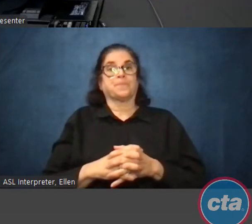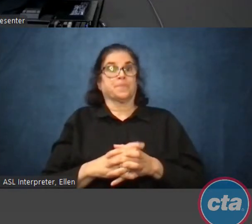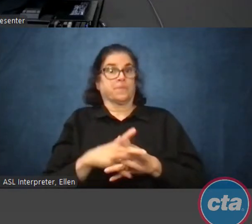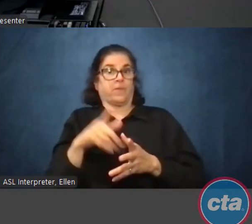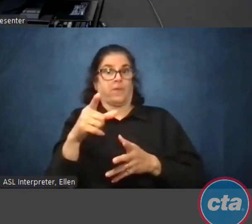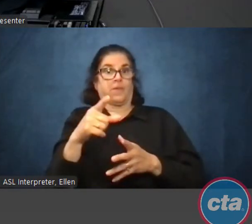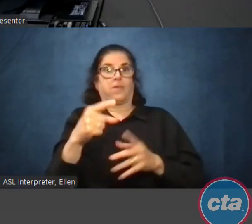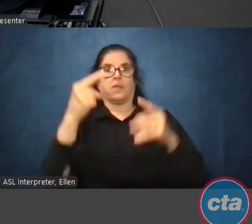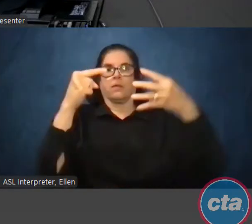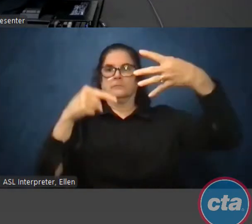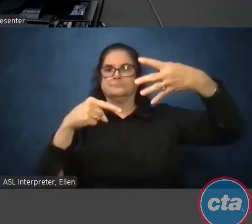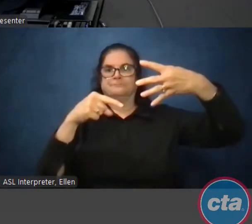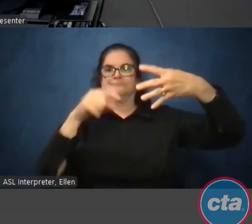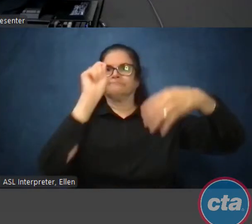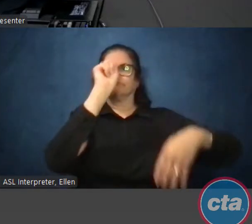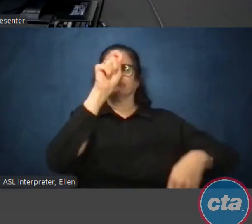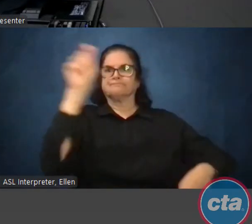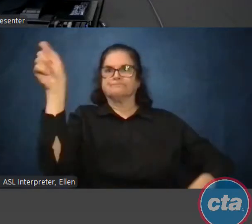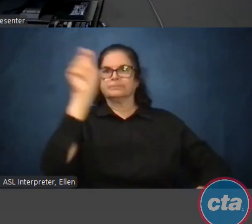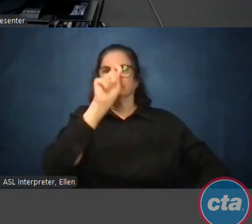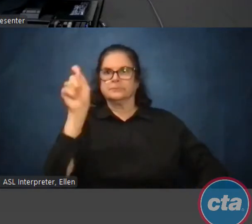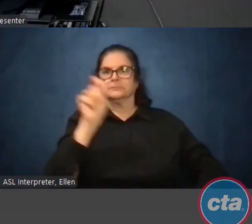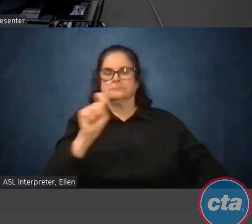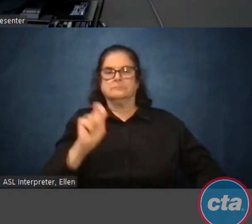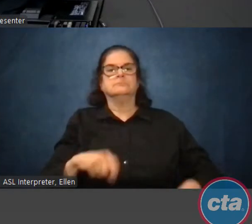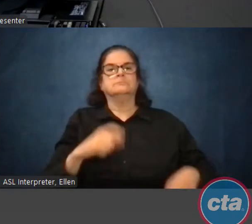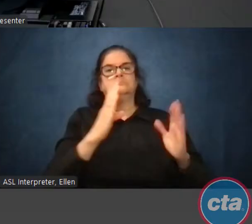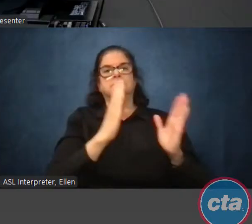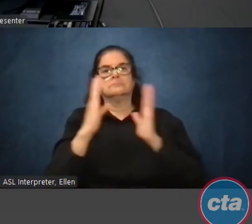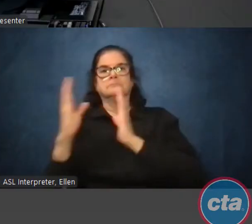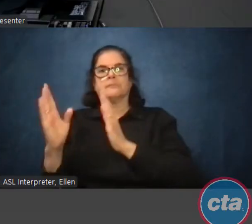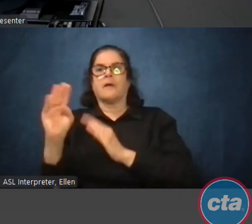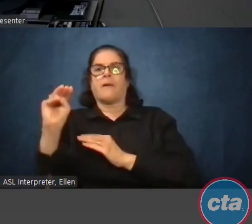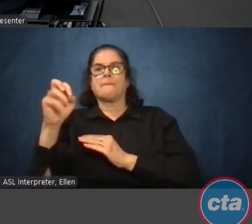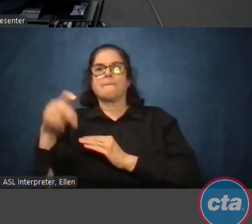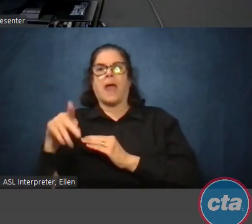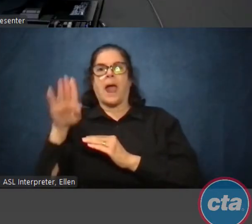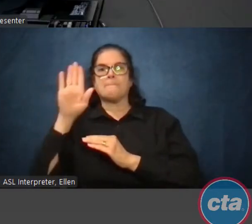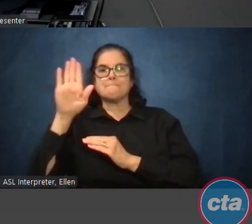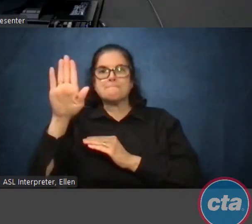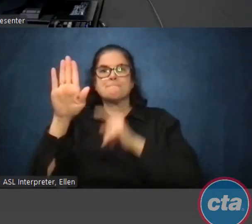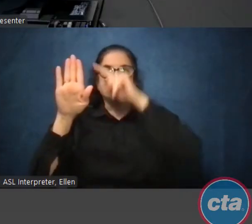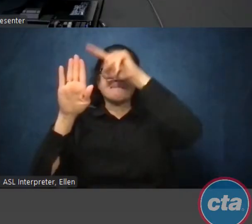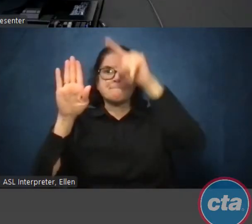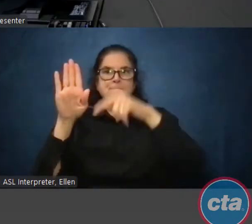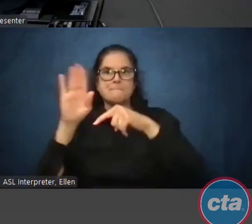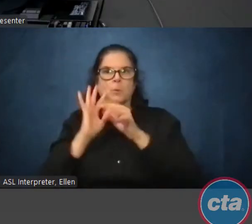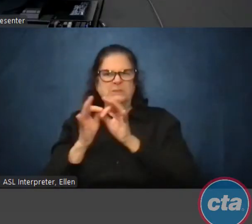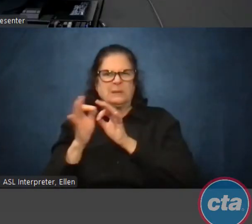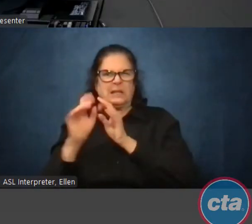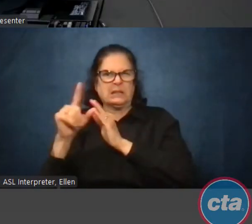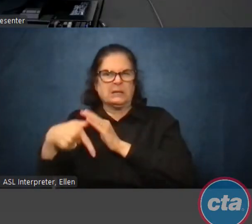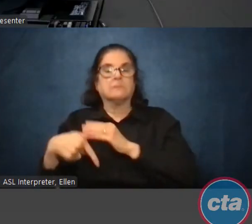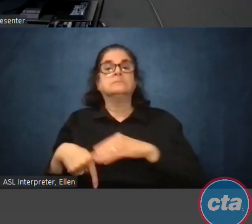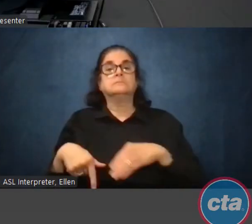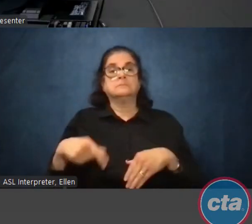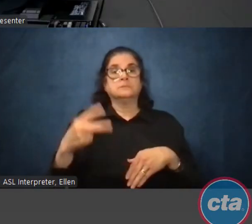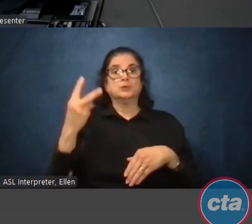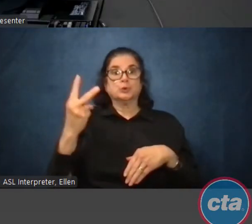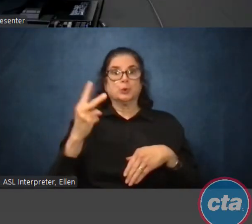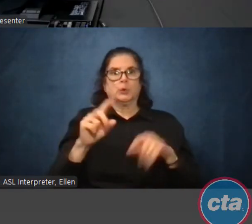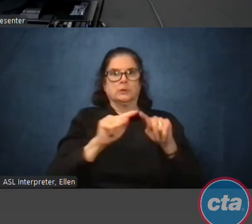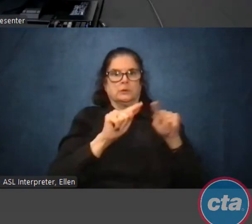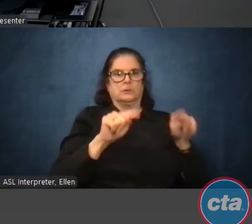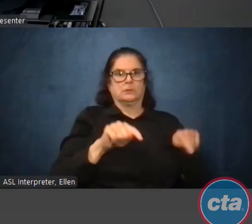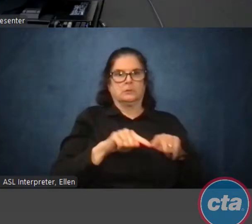some bullet points on the left part of the slide. On the right part, there's a map that we'll go through afterwards. And then on the bottom, there are two panels